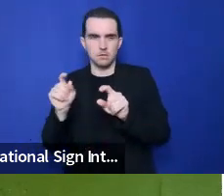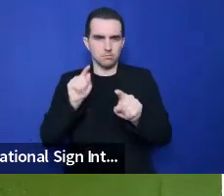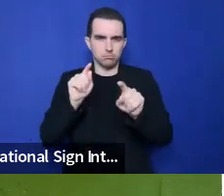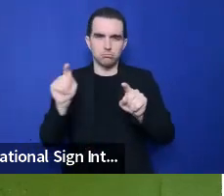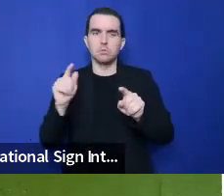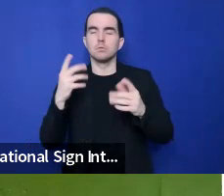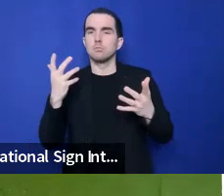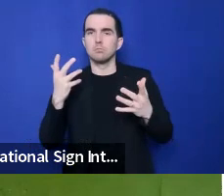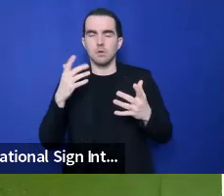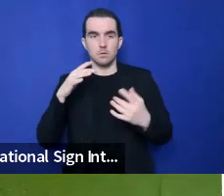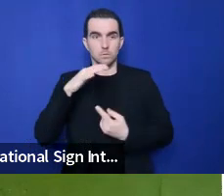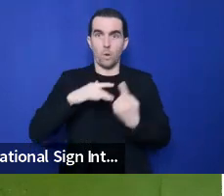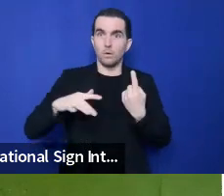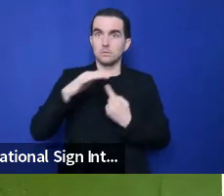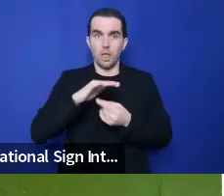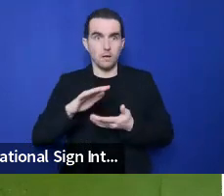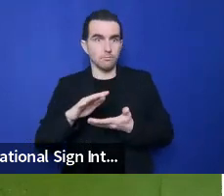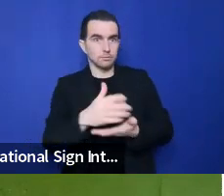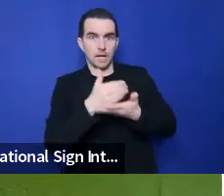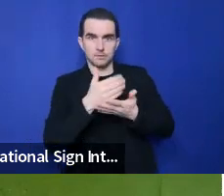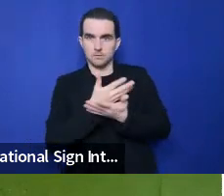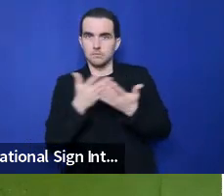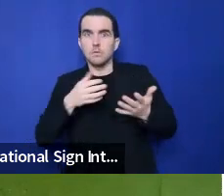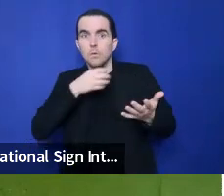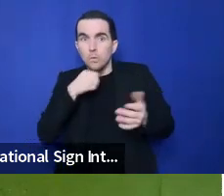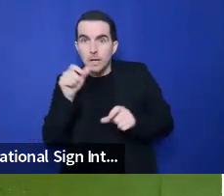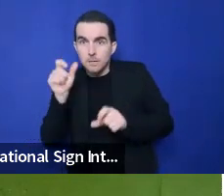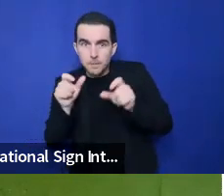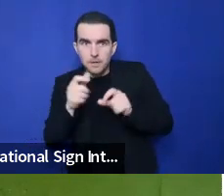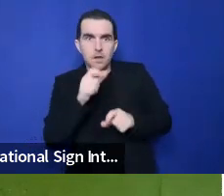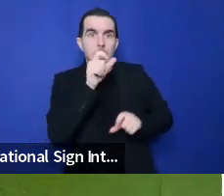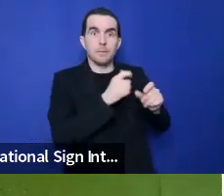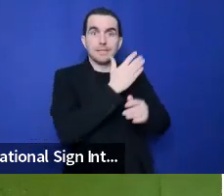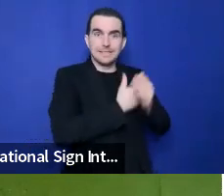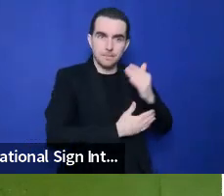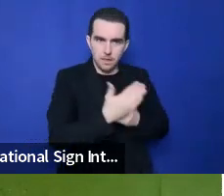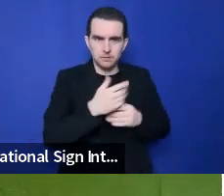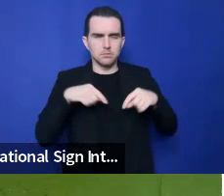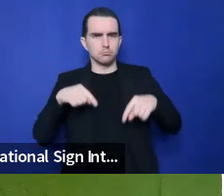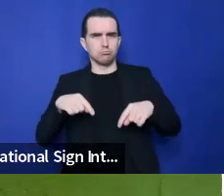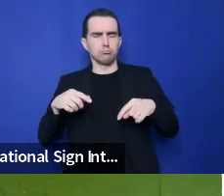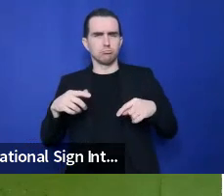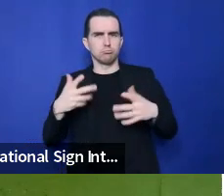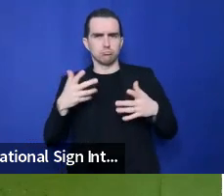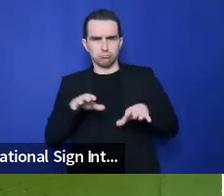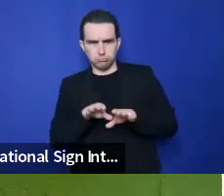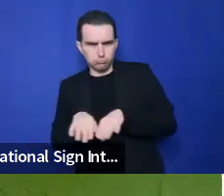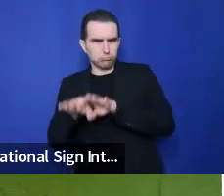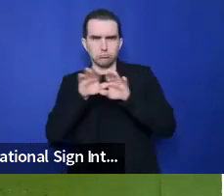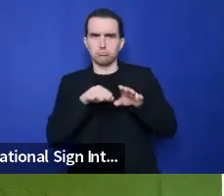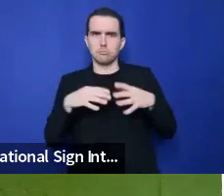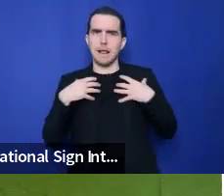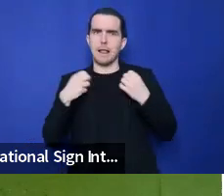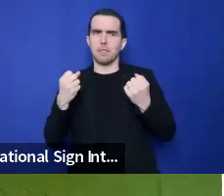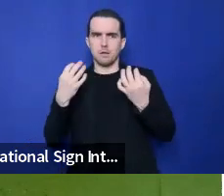aging population. General medical practitioners, nurses, and traditional healers provide most of the healthcare